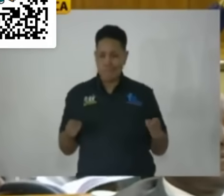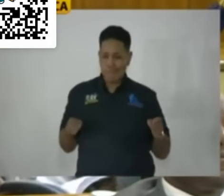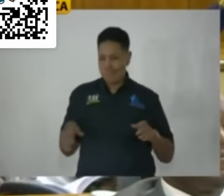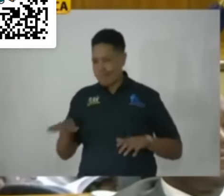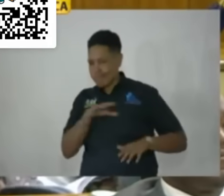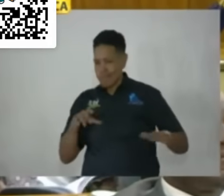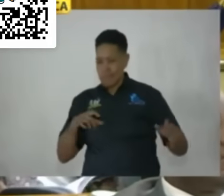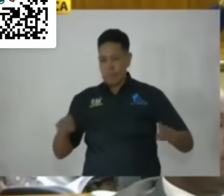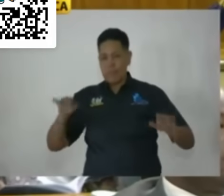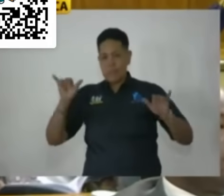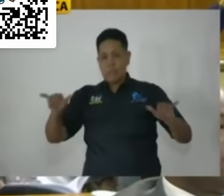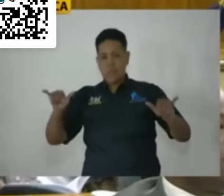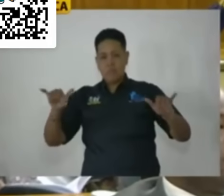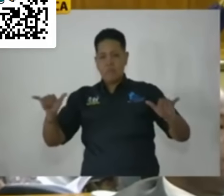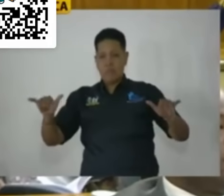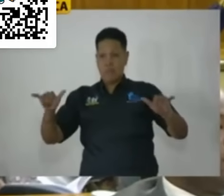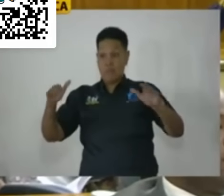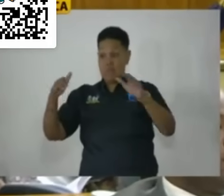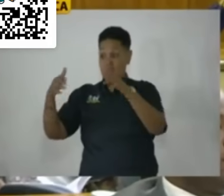the House Committee